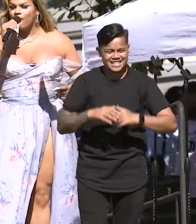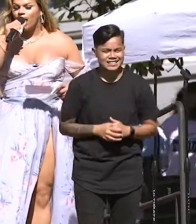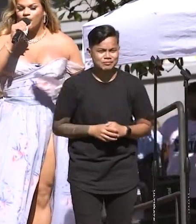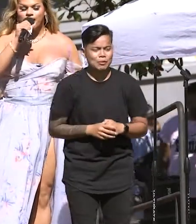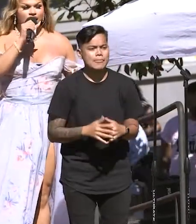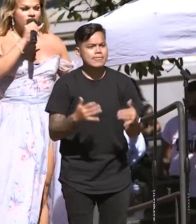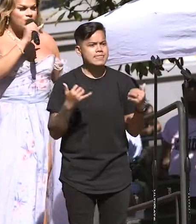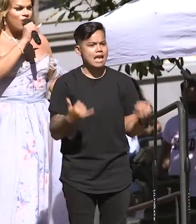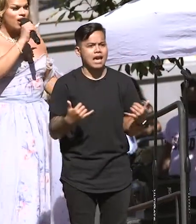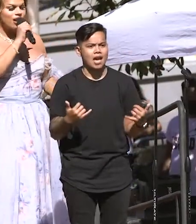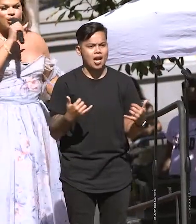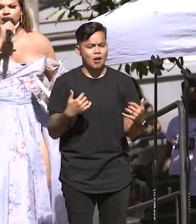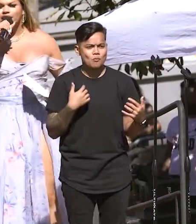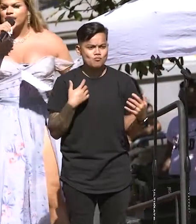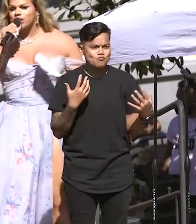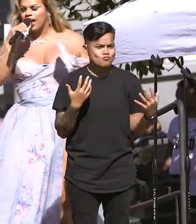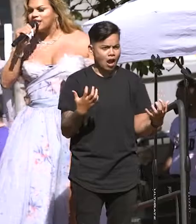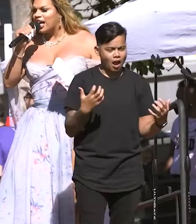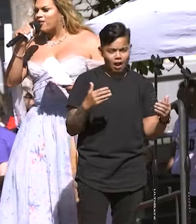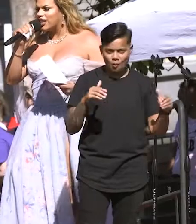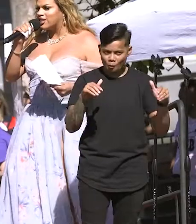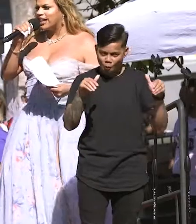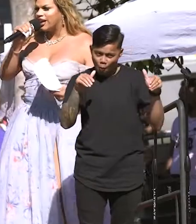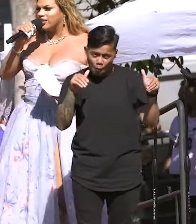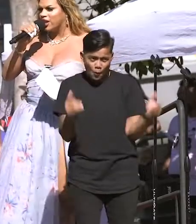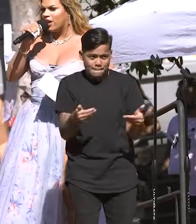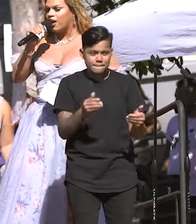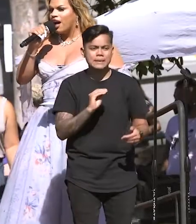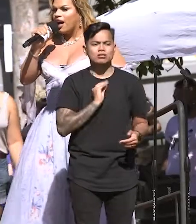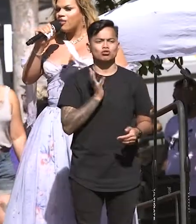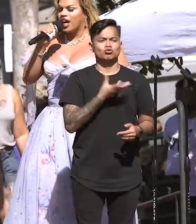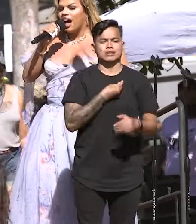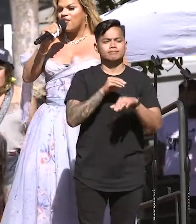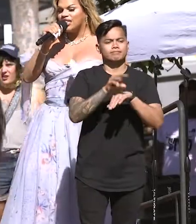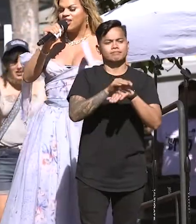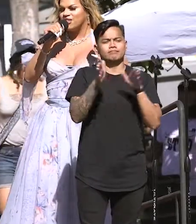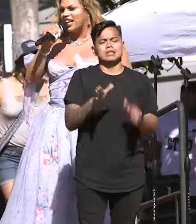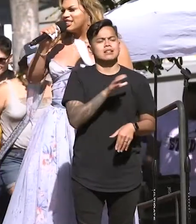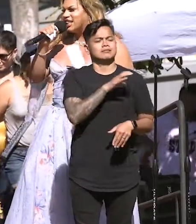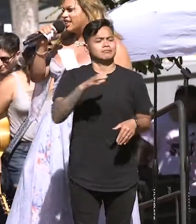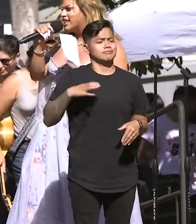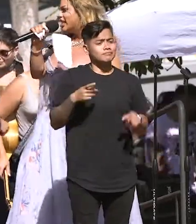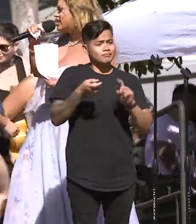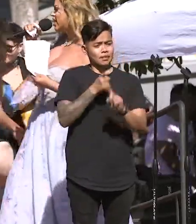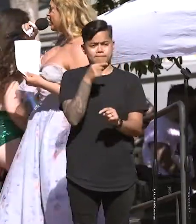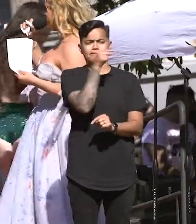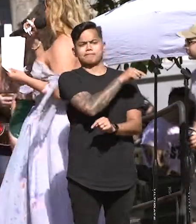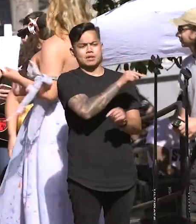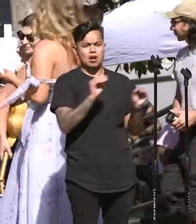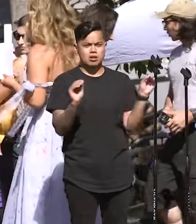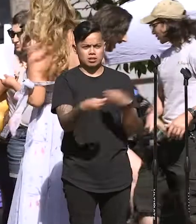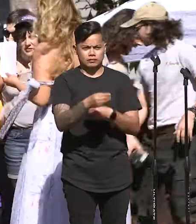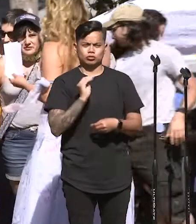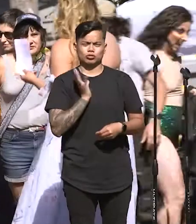And now I would love to welcome the Trans Advisory Council of the Office of Transgender